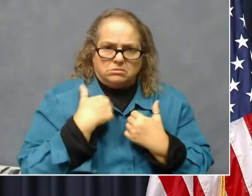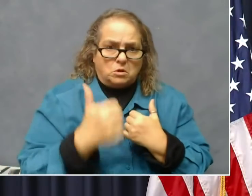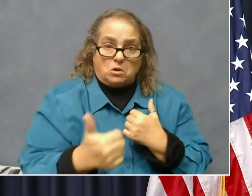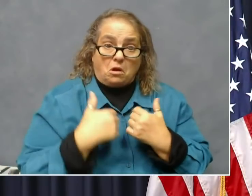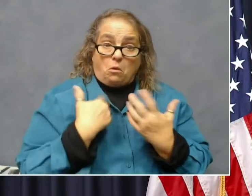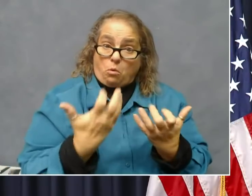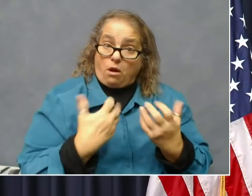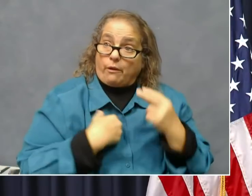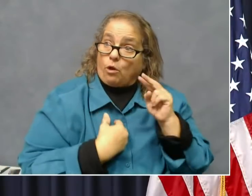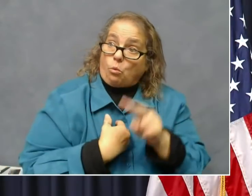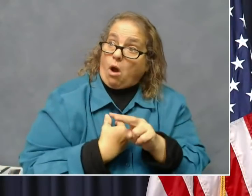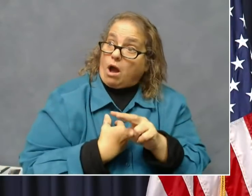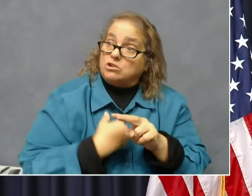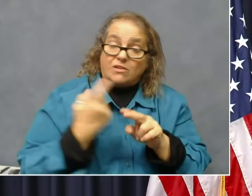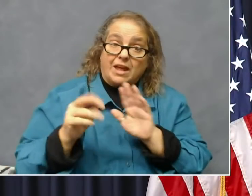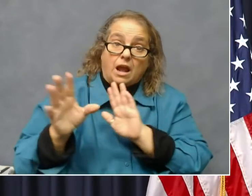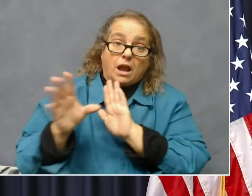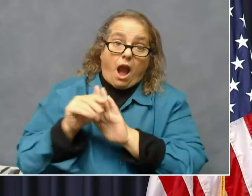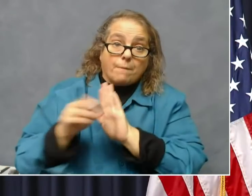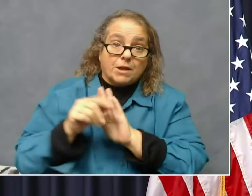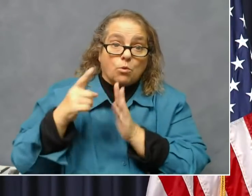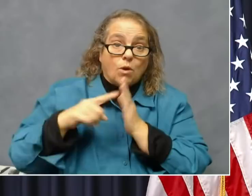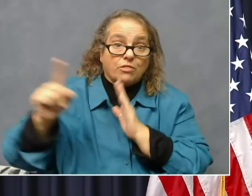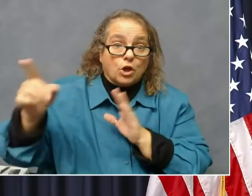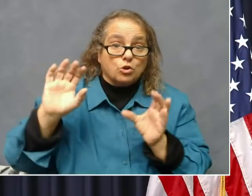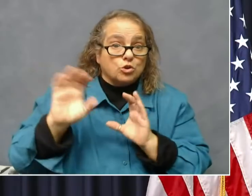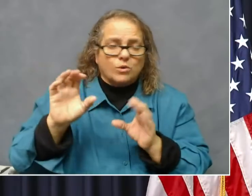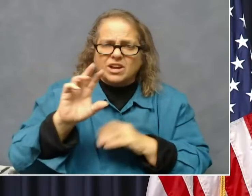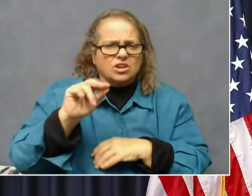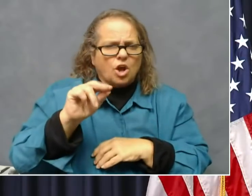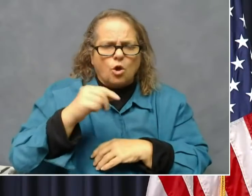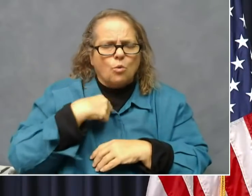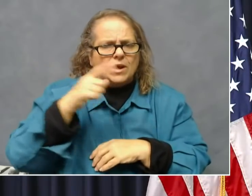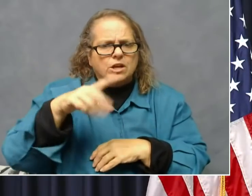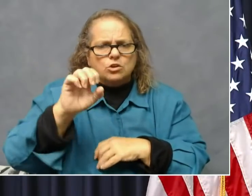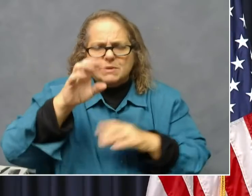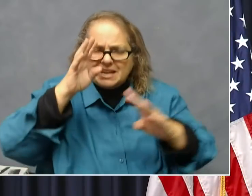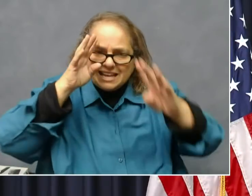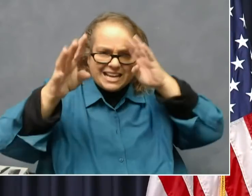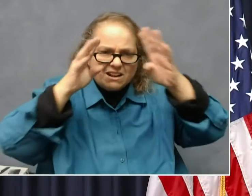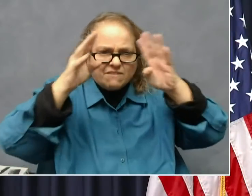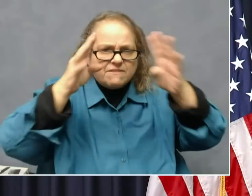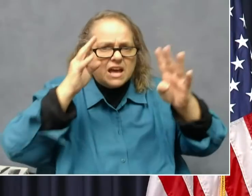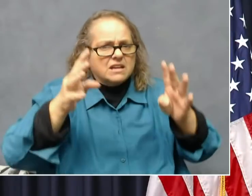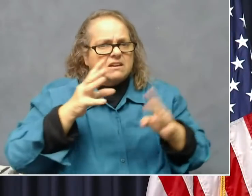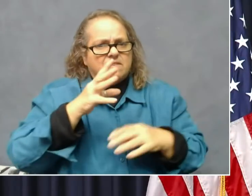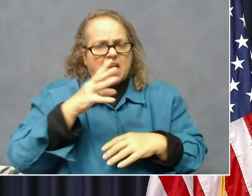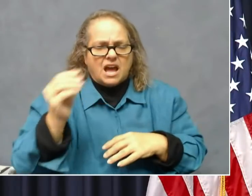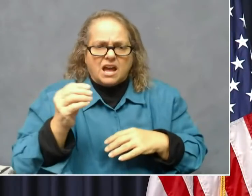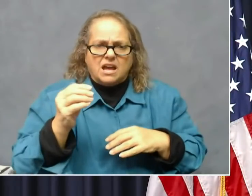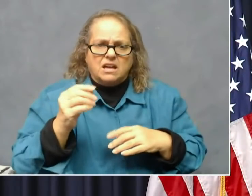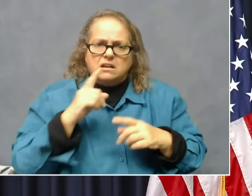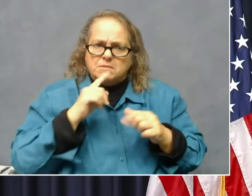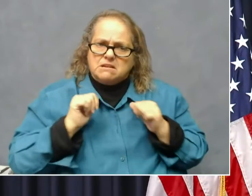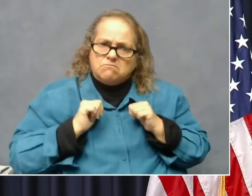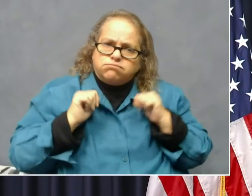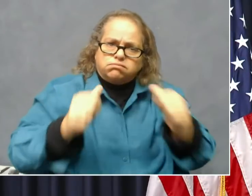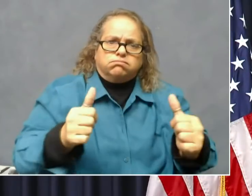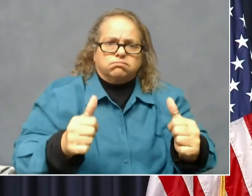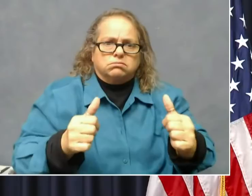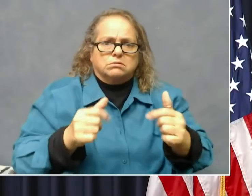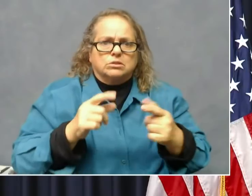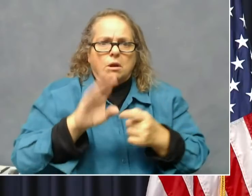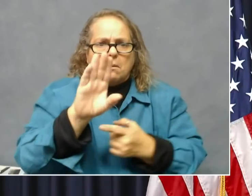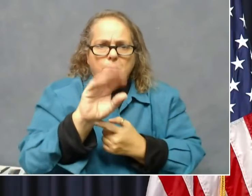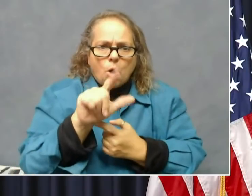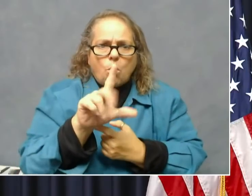try to replicate something after our chance has passed? Because of some strong fiscal